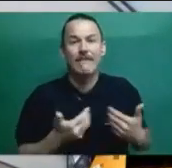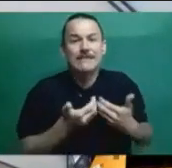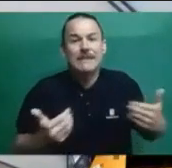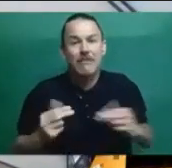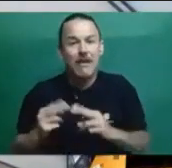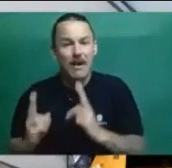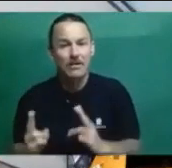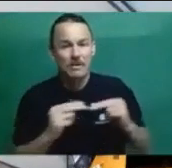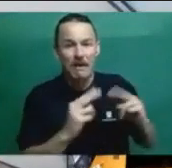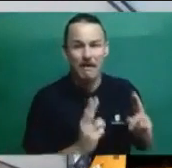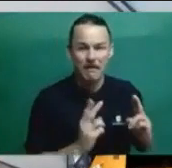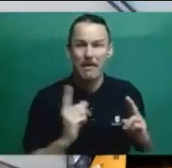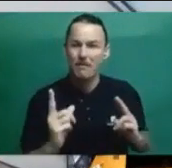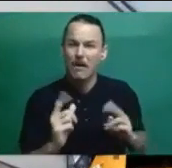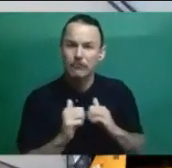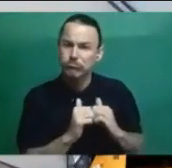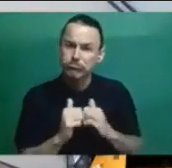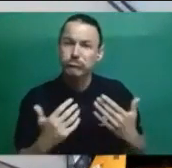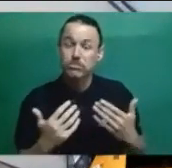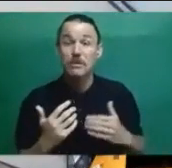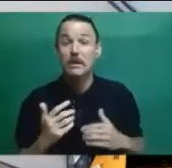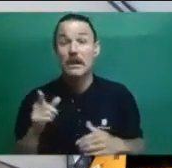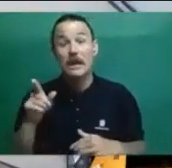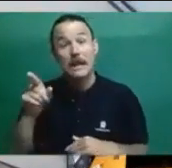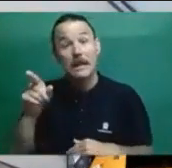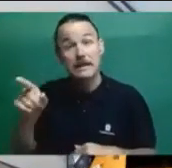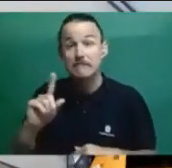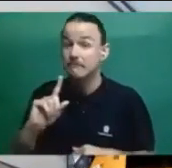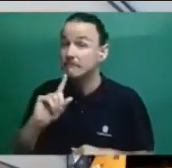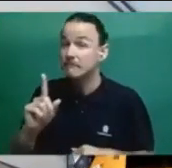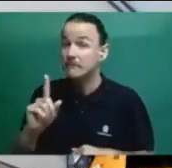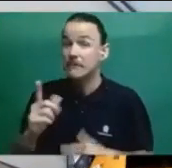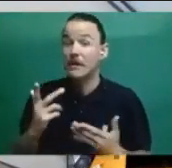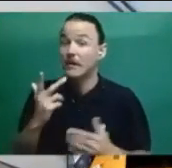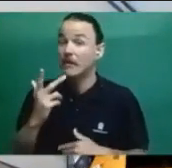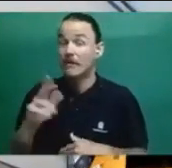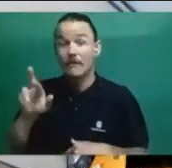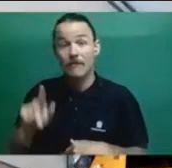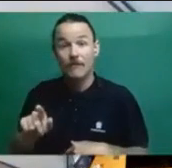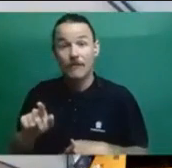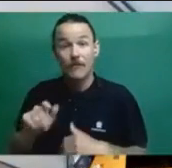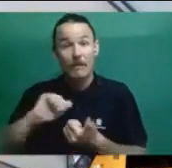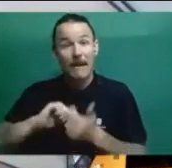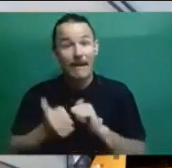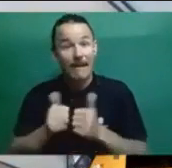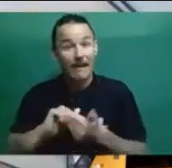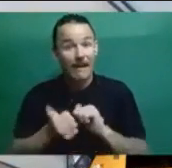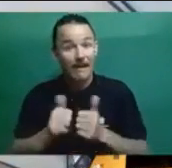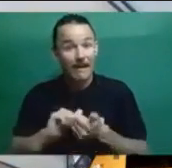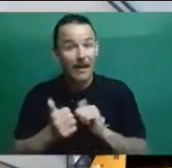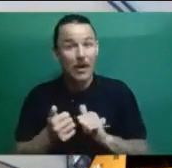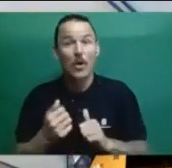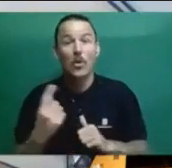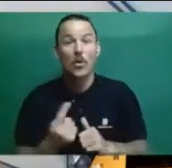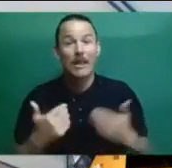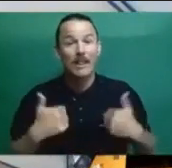for partners who don't live in the same house, but inconveniently for me, he decided to change his advice later that day. So I think there's